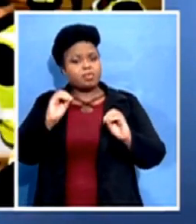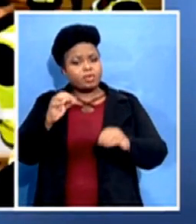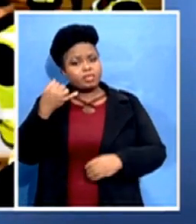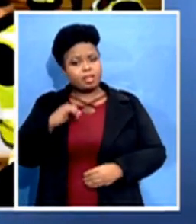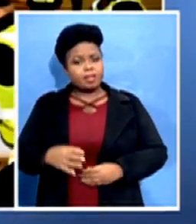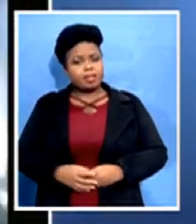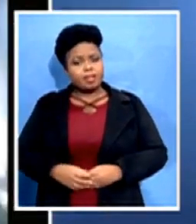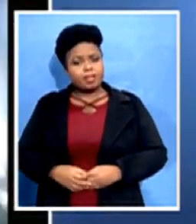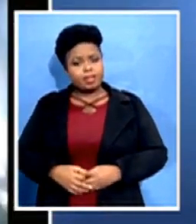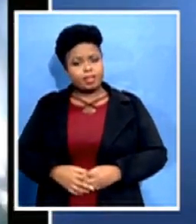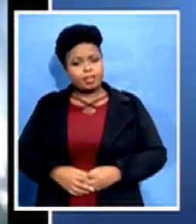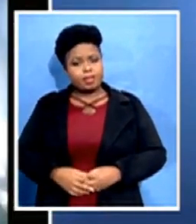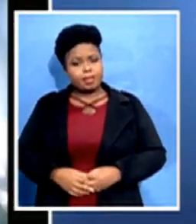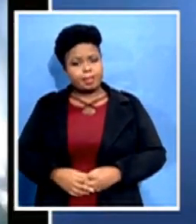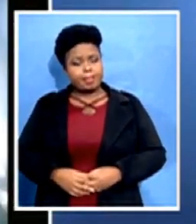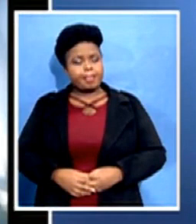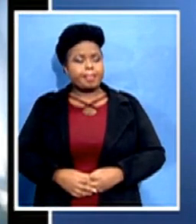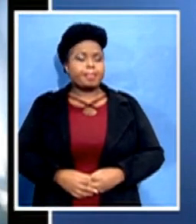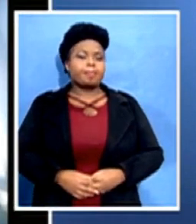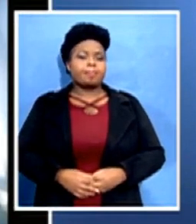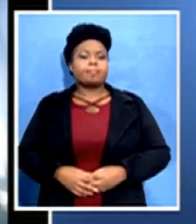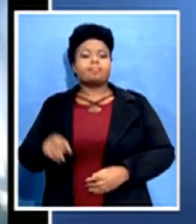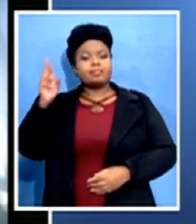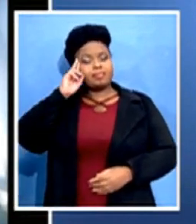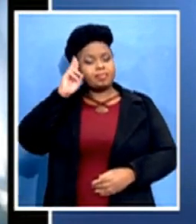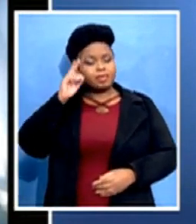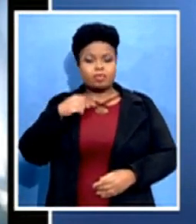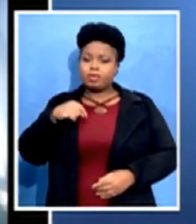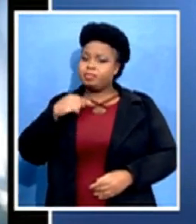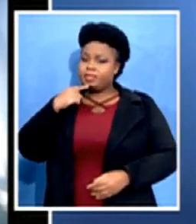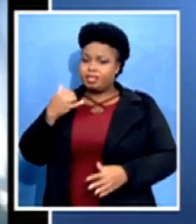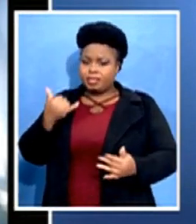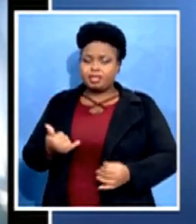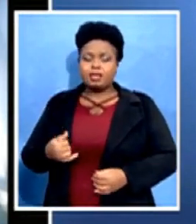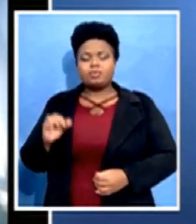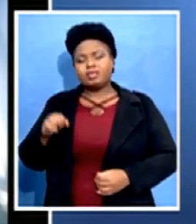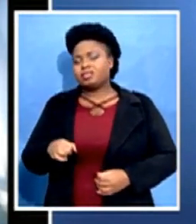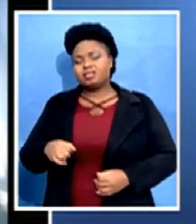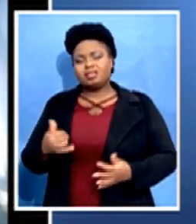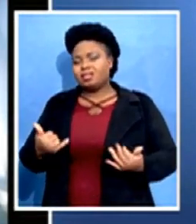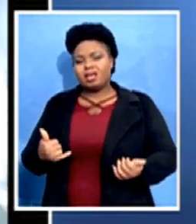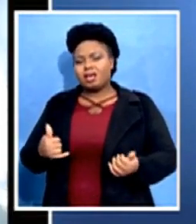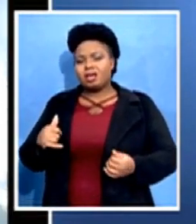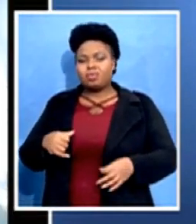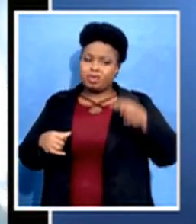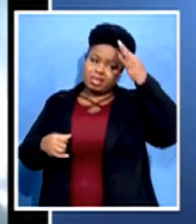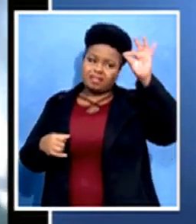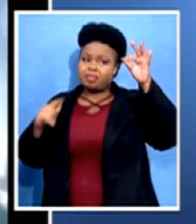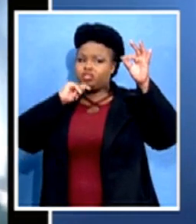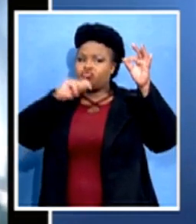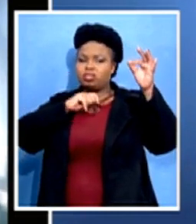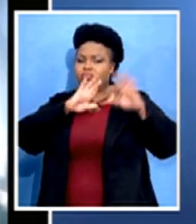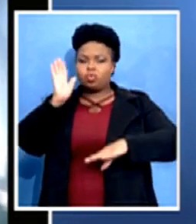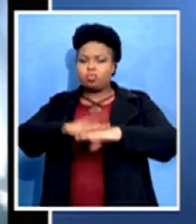Remember, government, like I'm saying, that the trust has been broken, because there are basic things. Our government has failed